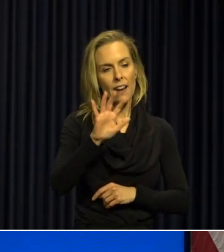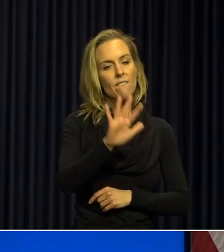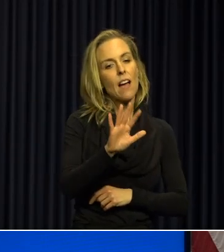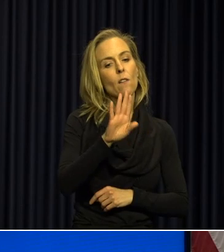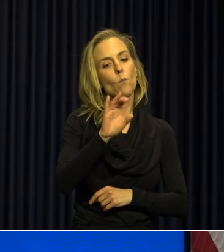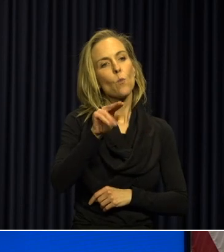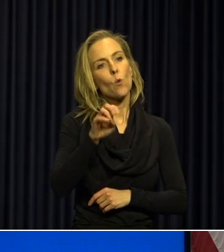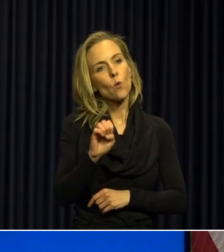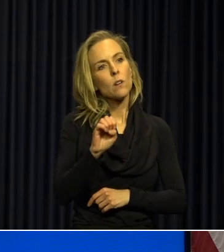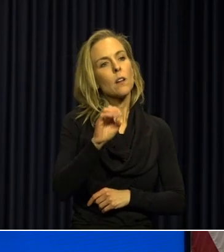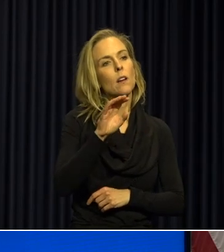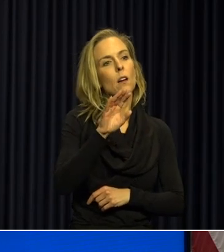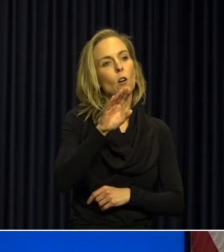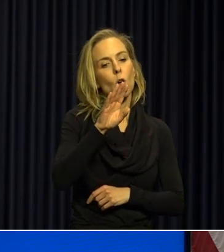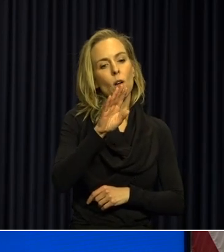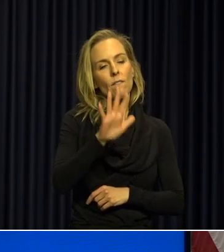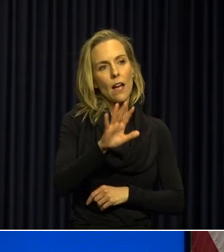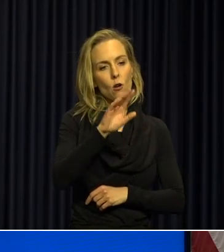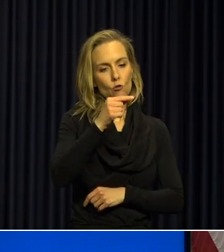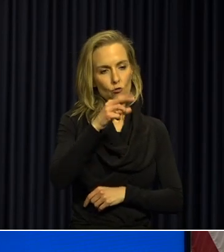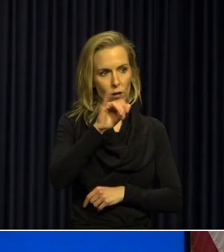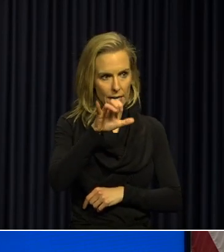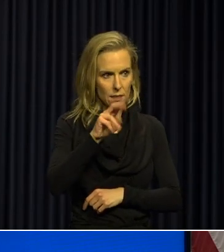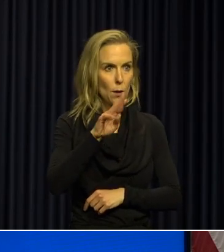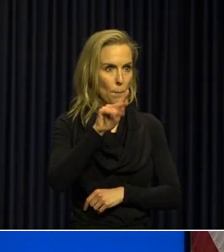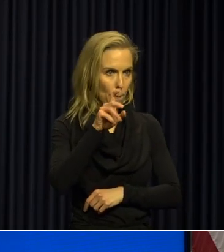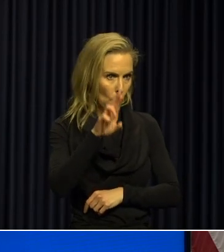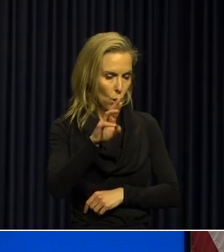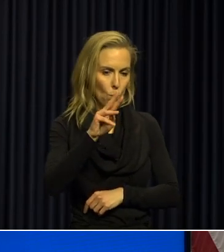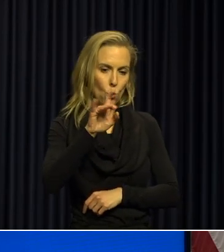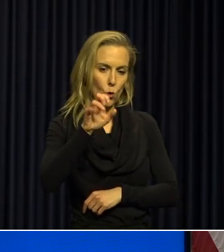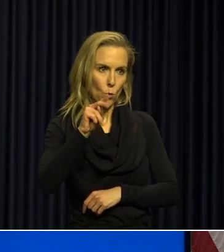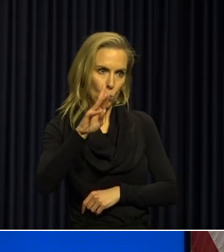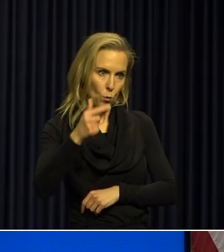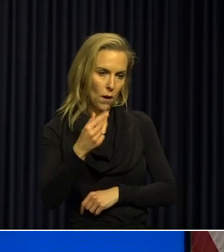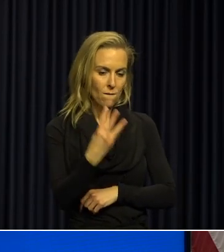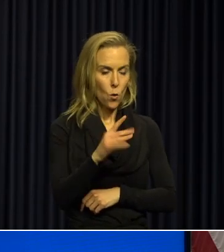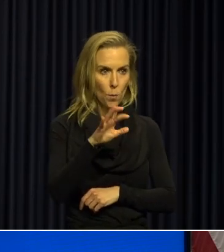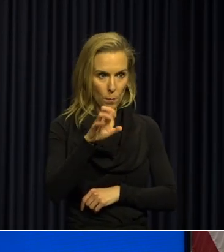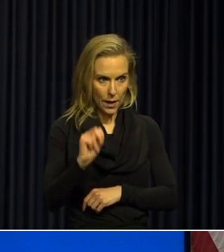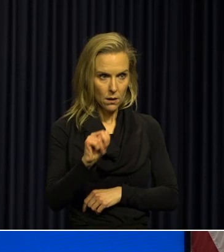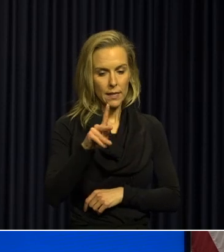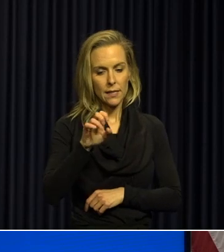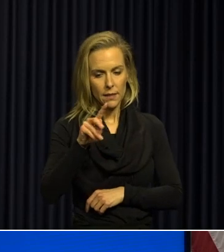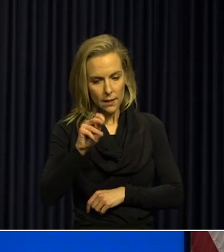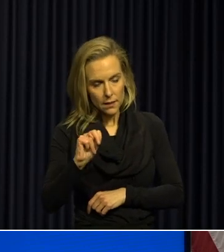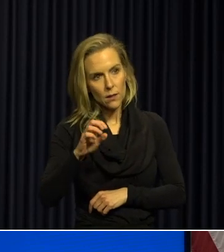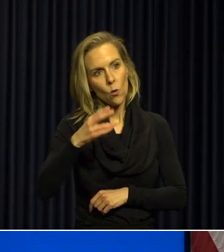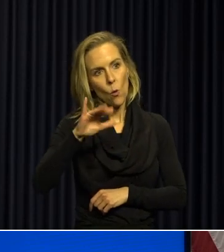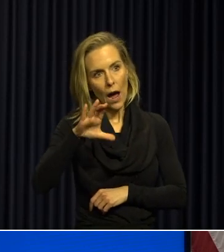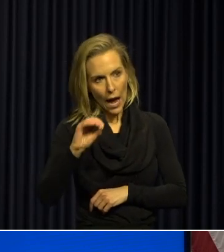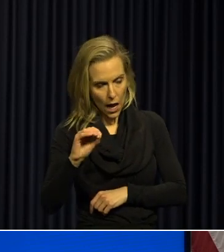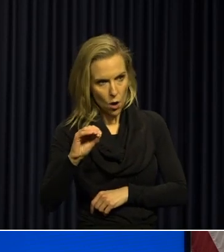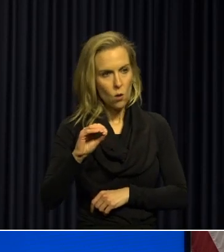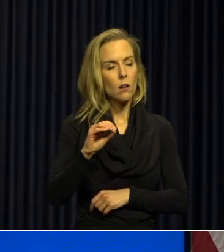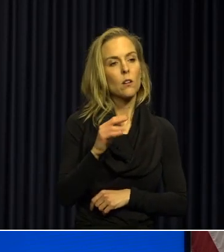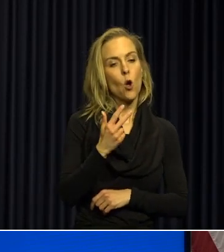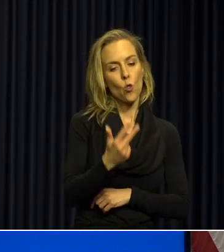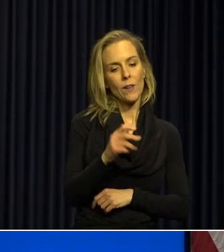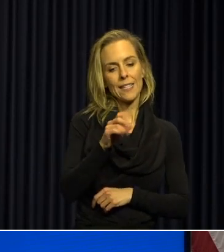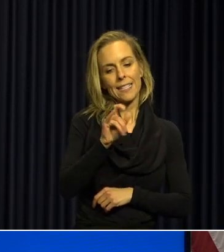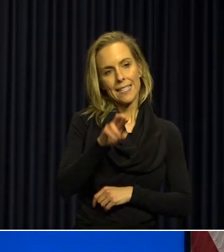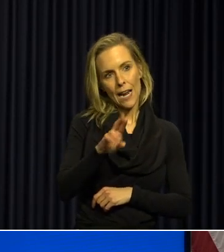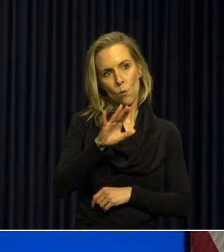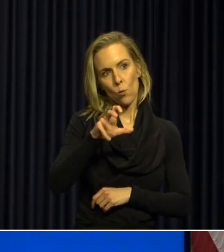Boone, Butler, Grayson, Hopkins, and Muhlenberg. 4 in Barron, Kenton, and Ohio counties. 3 in